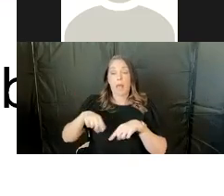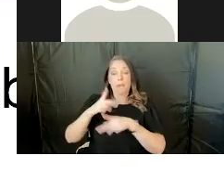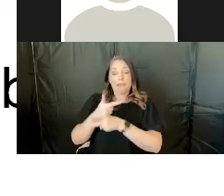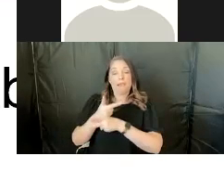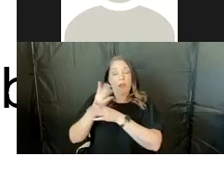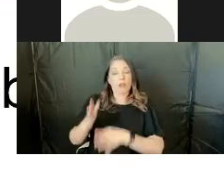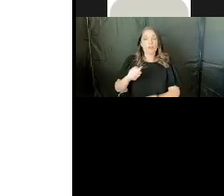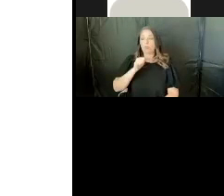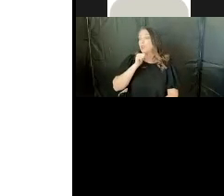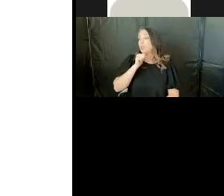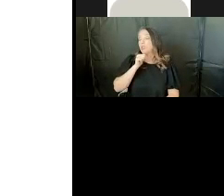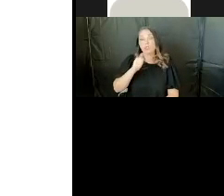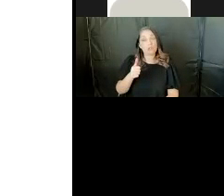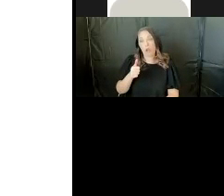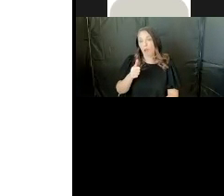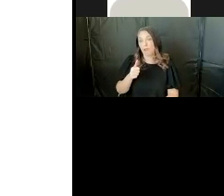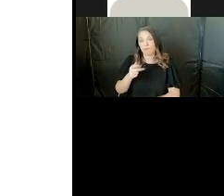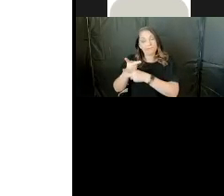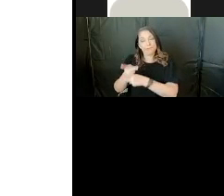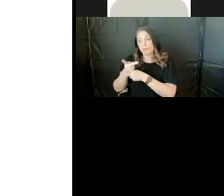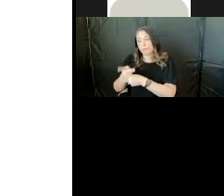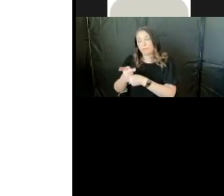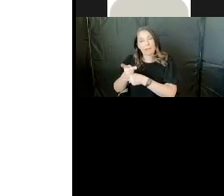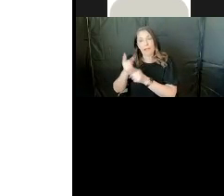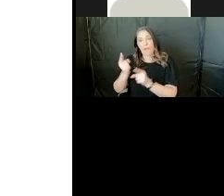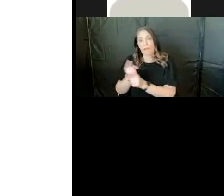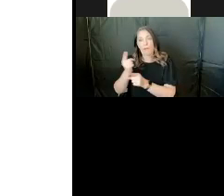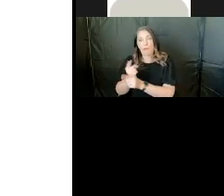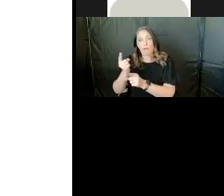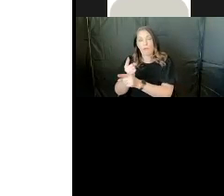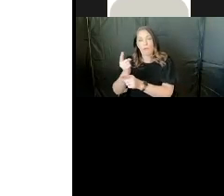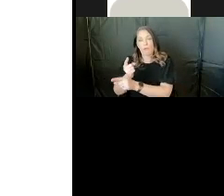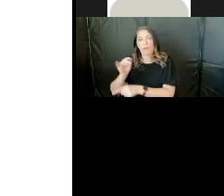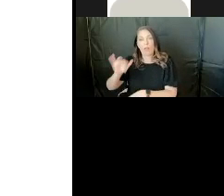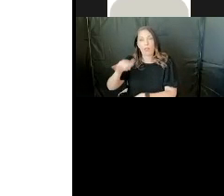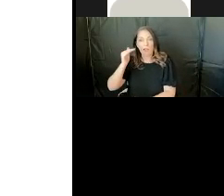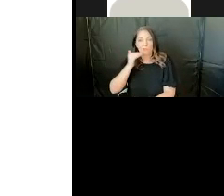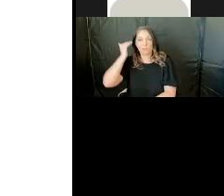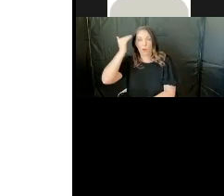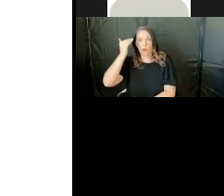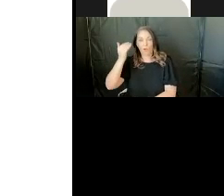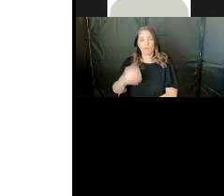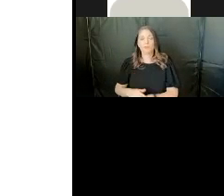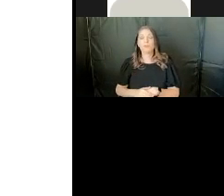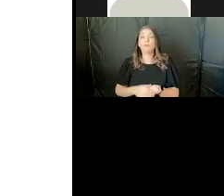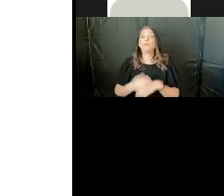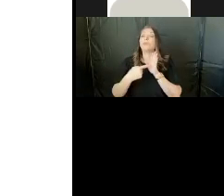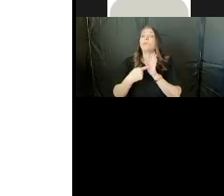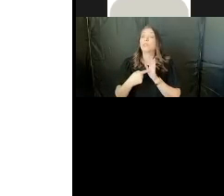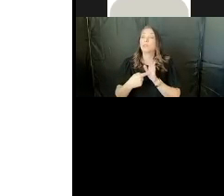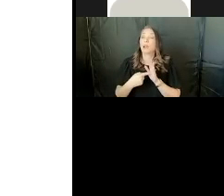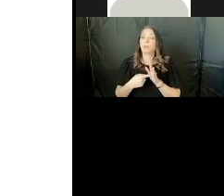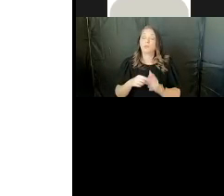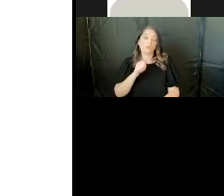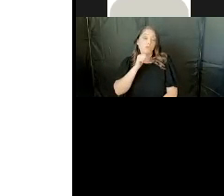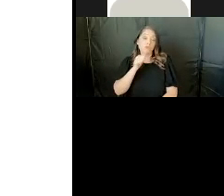not take reasonable care of the elderly or dependent adult they are supposed to. For example, failure to